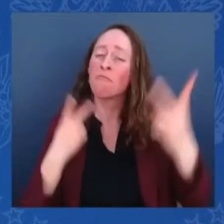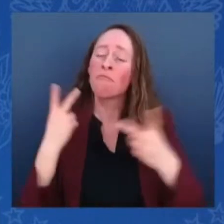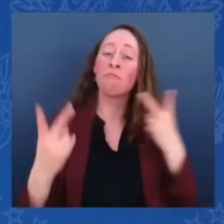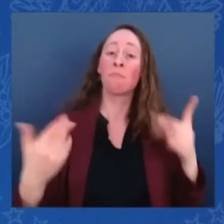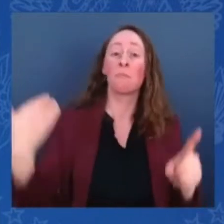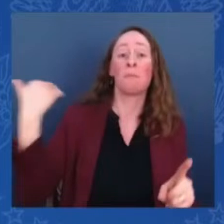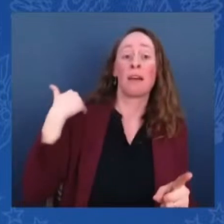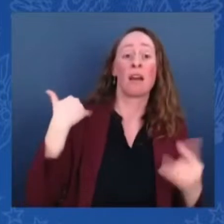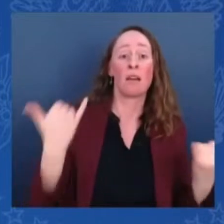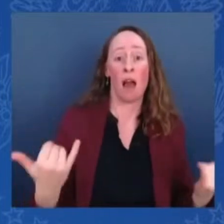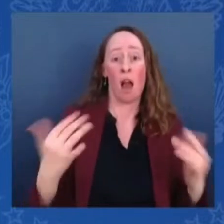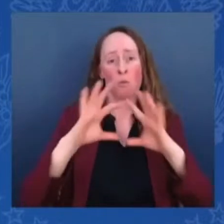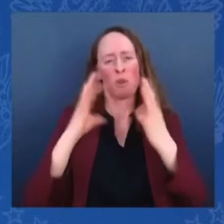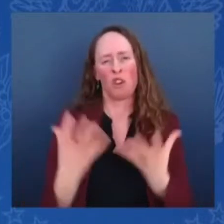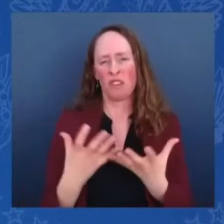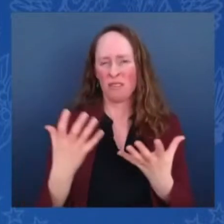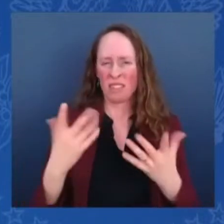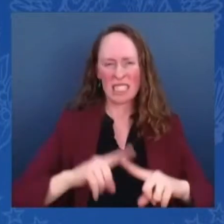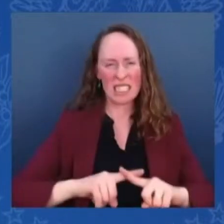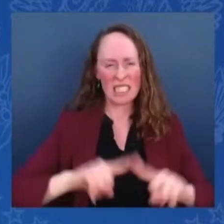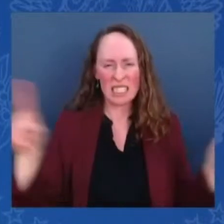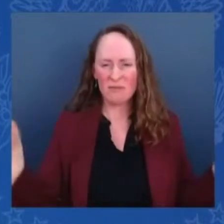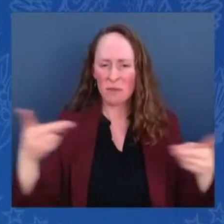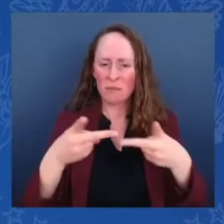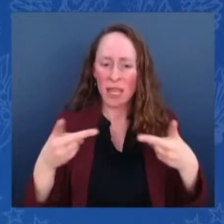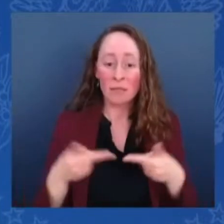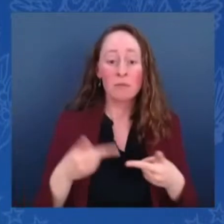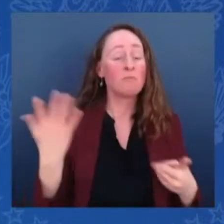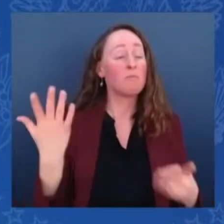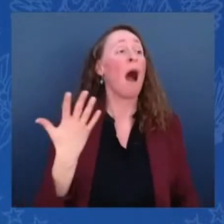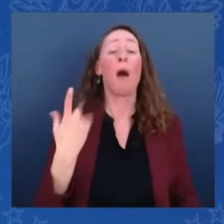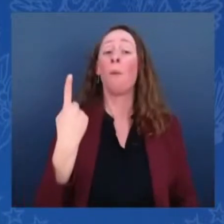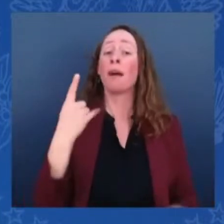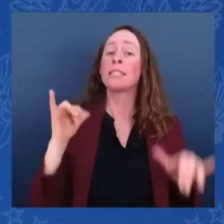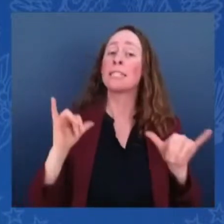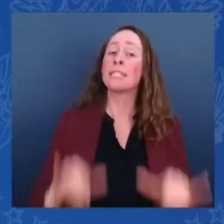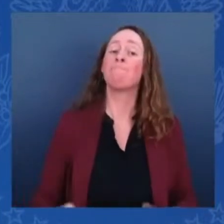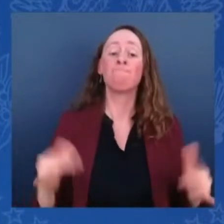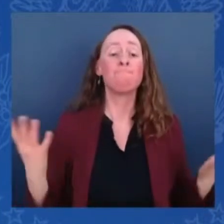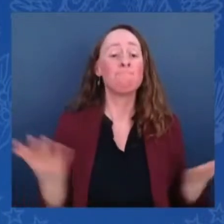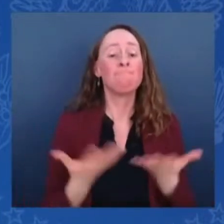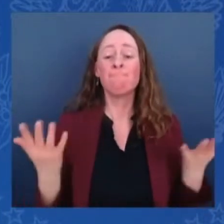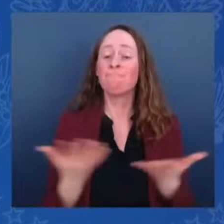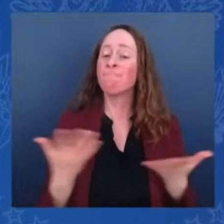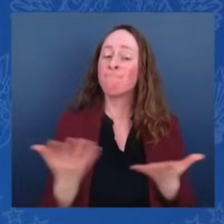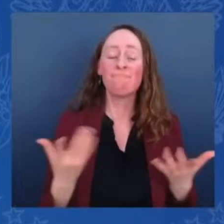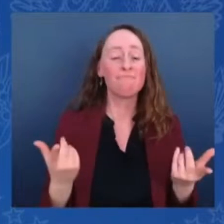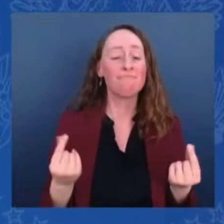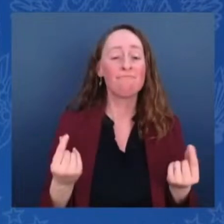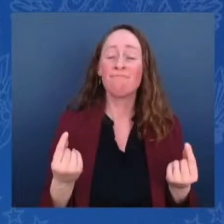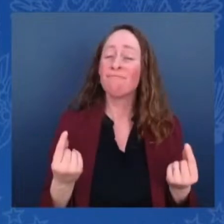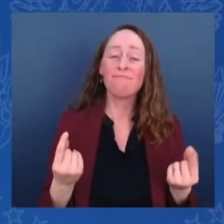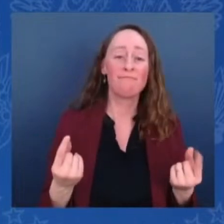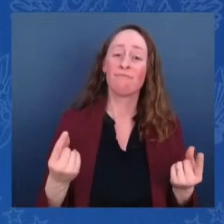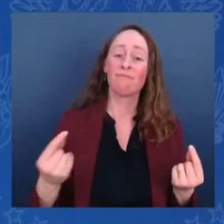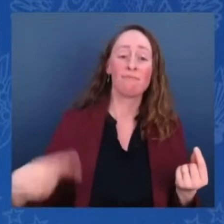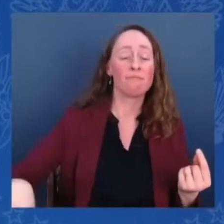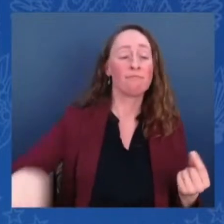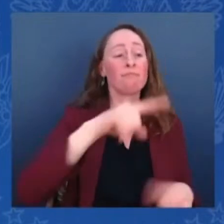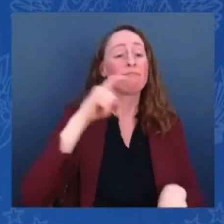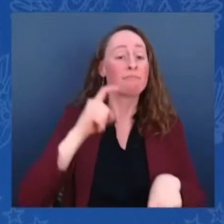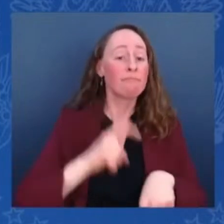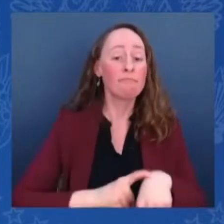certain things have always held true. At our best, America leads not only by the example